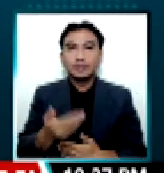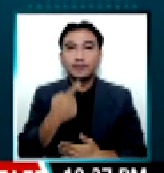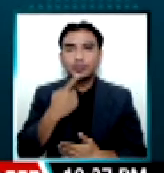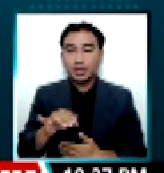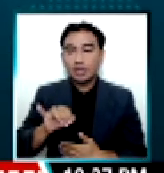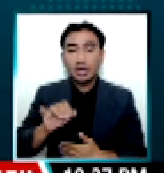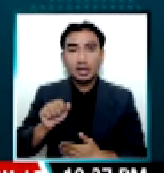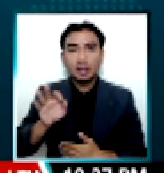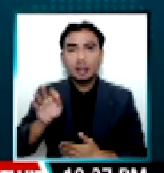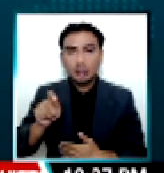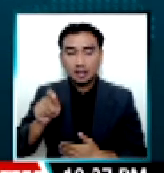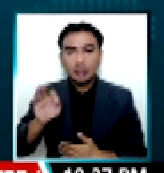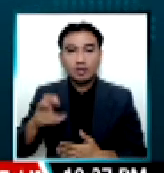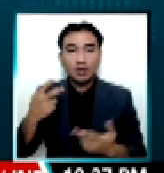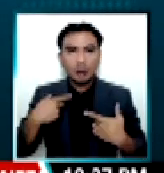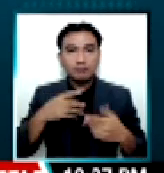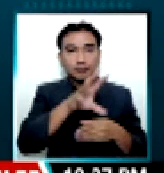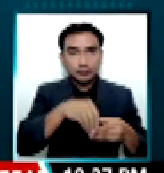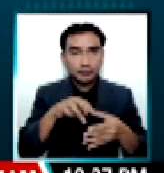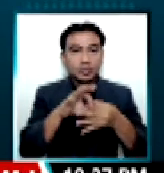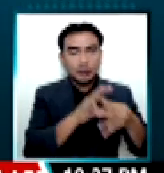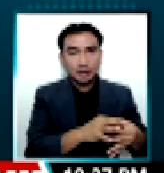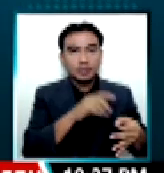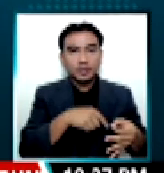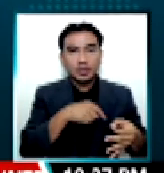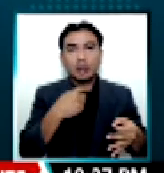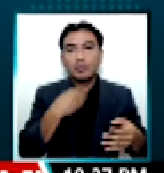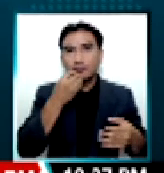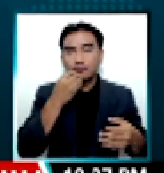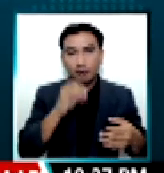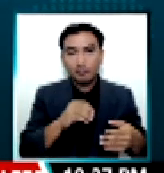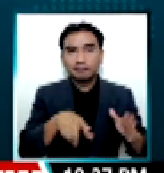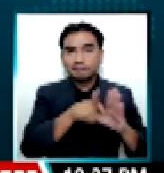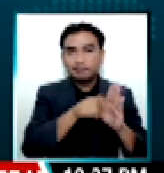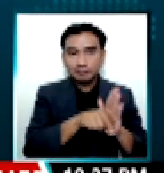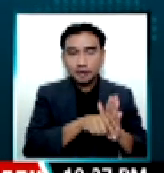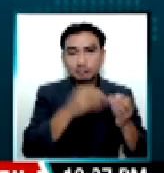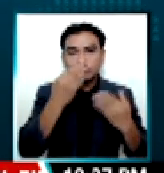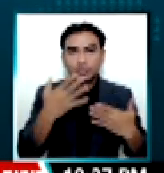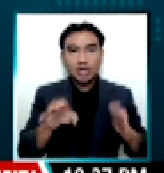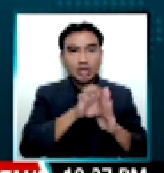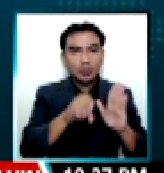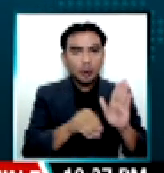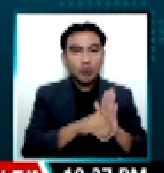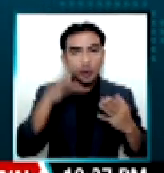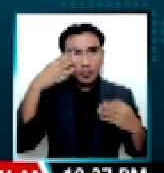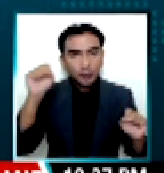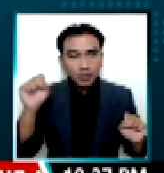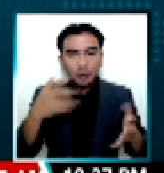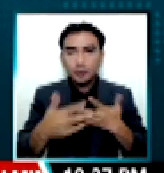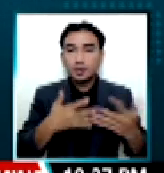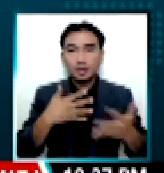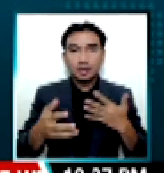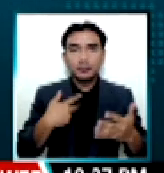ay nakabase sa mga executive order ng Pangulo. Dapat daw mangibabaw ang executive order ng Pangulo sa anumang executive order ng mga local